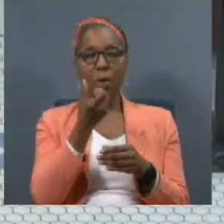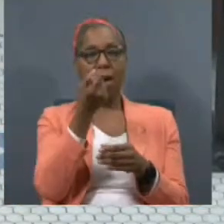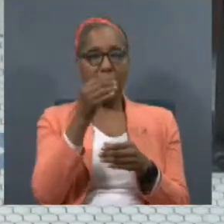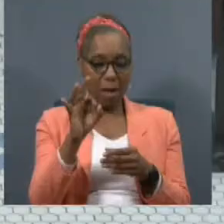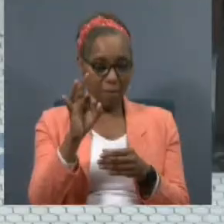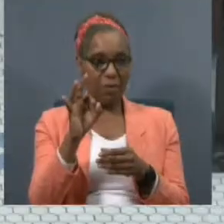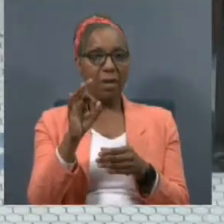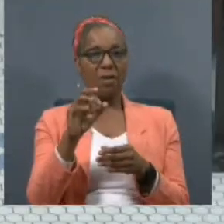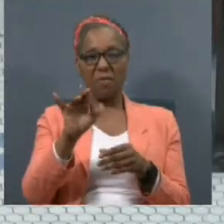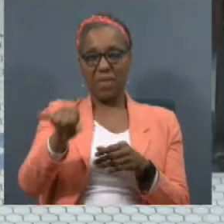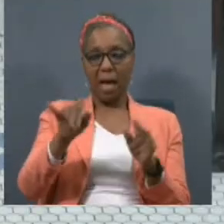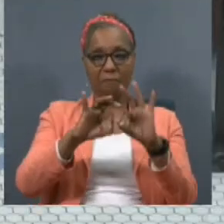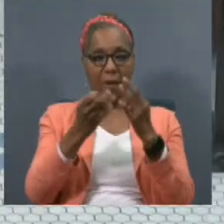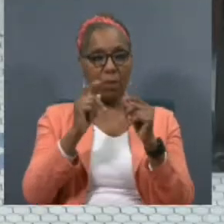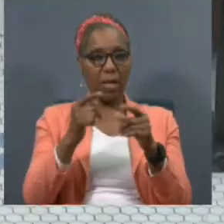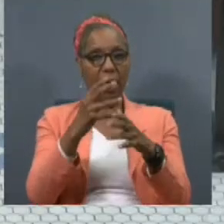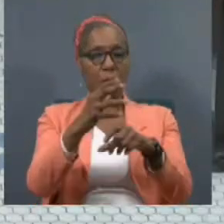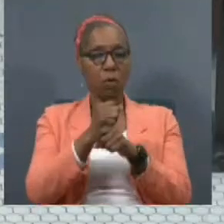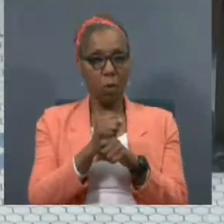acquired